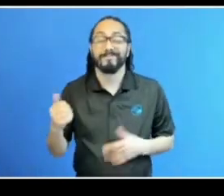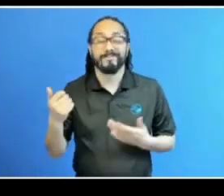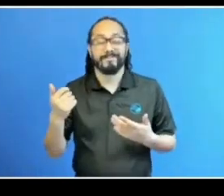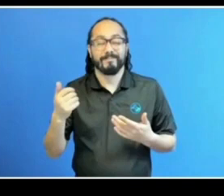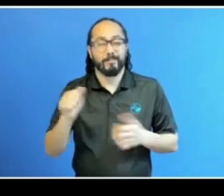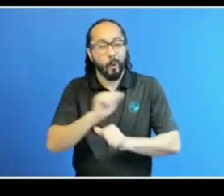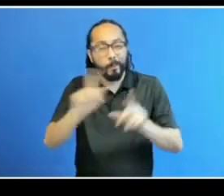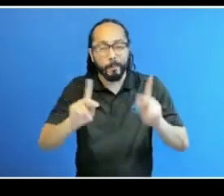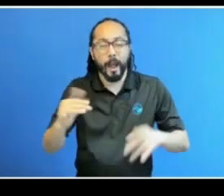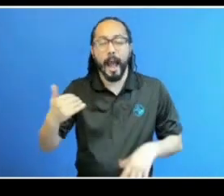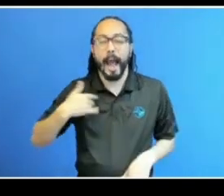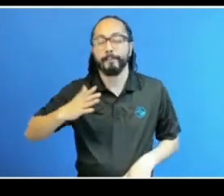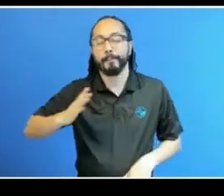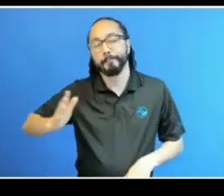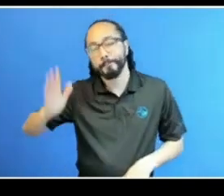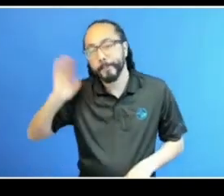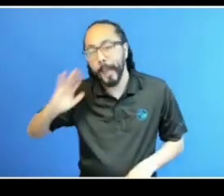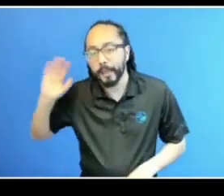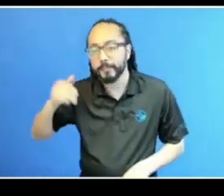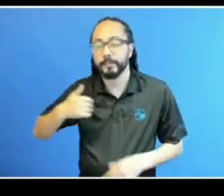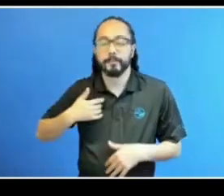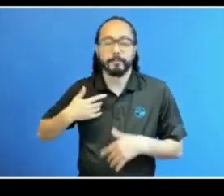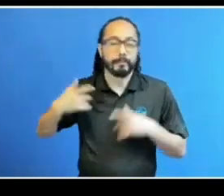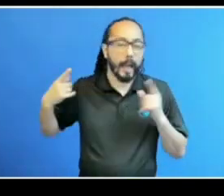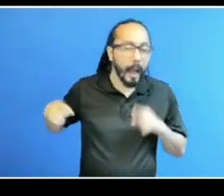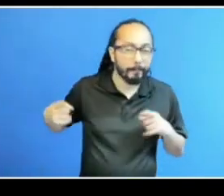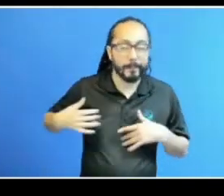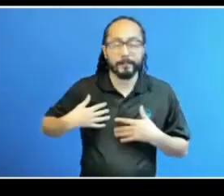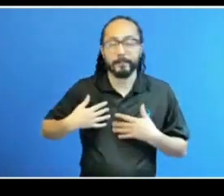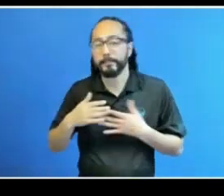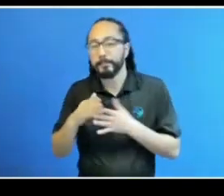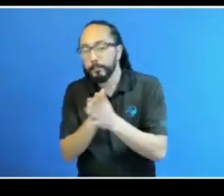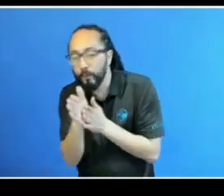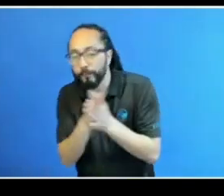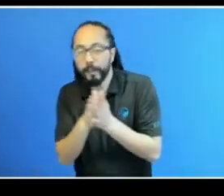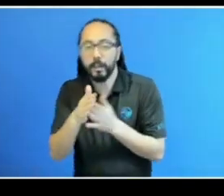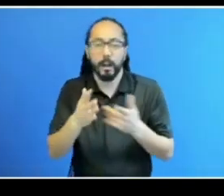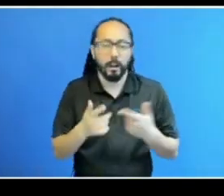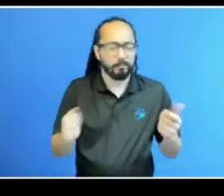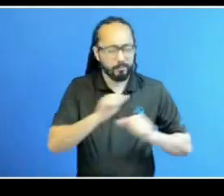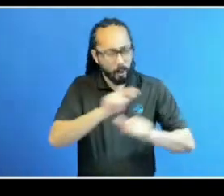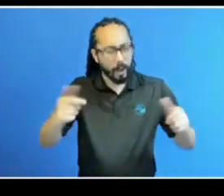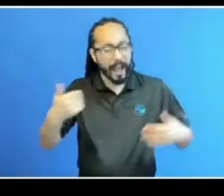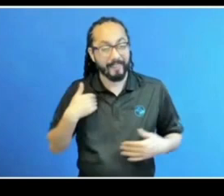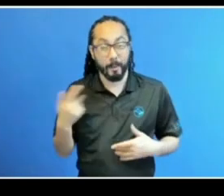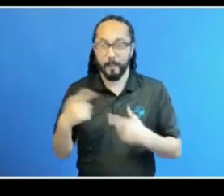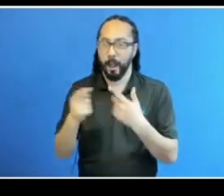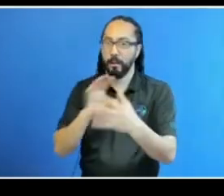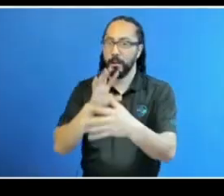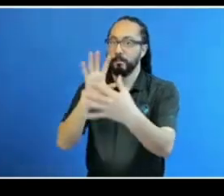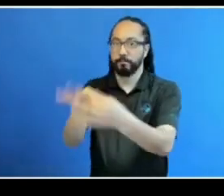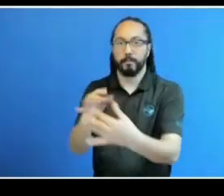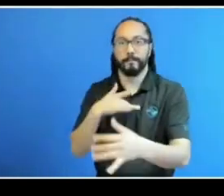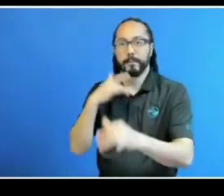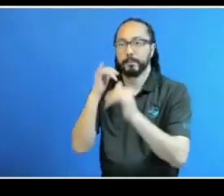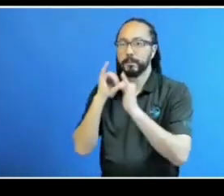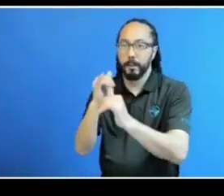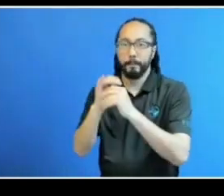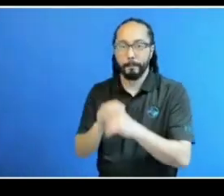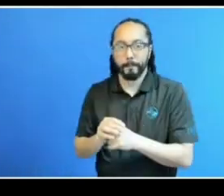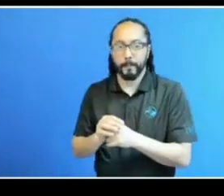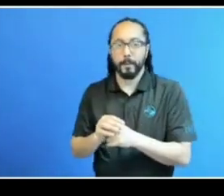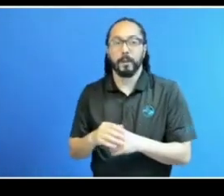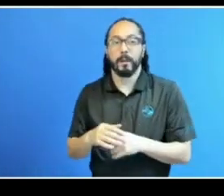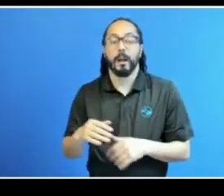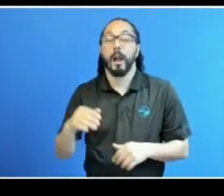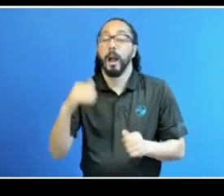has things that, motivate them and keep them going. And, I definitely can relate to you. I remember, starting off